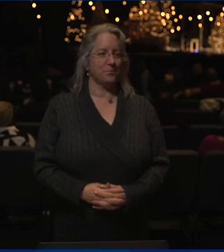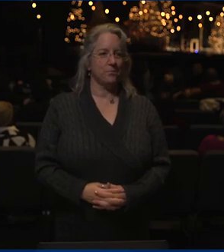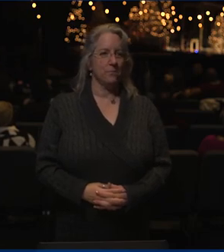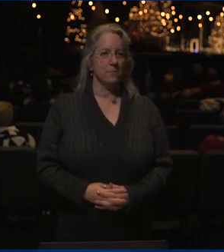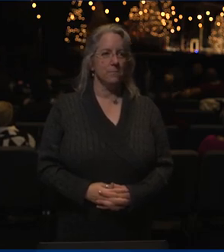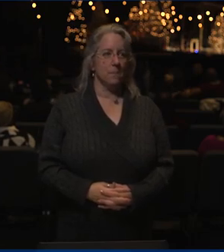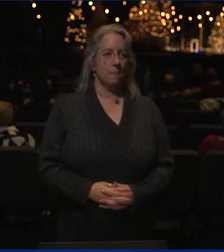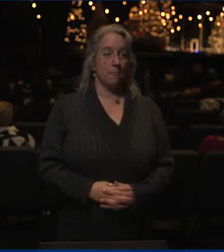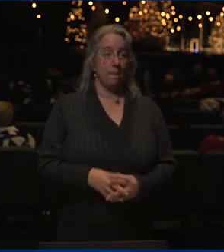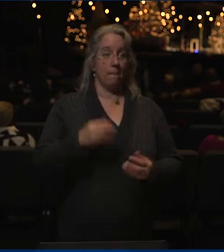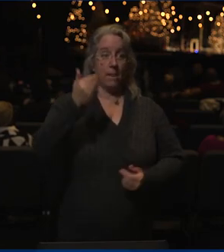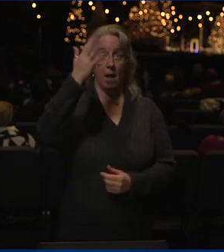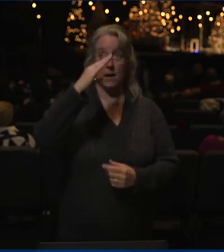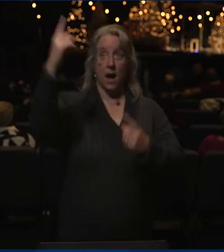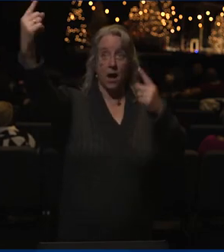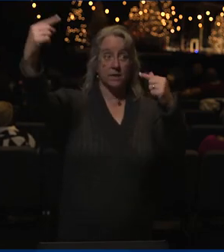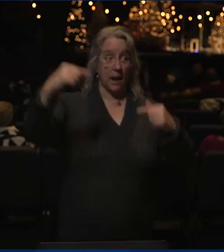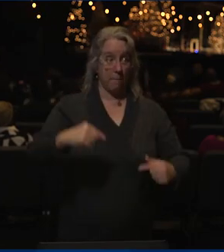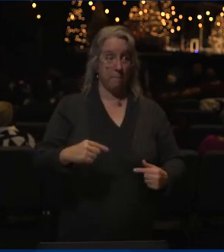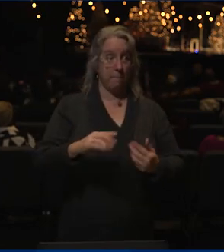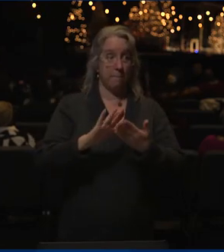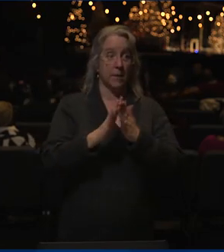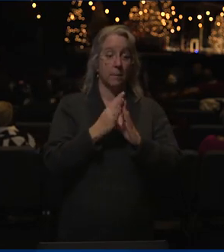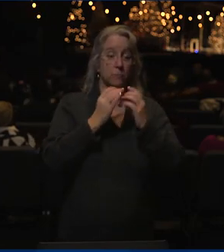God came to be a treasure for us.